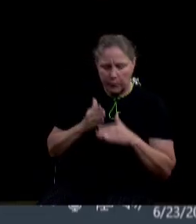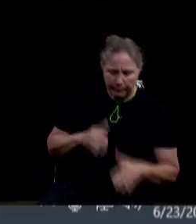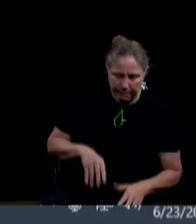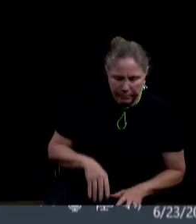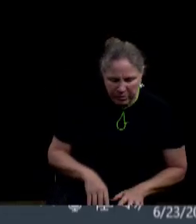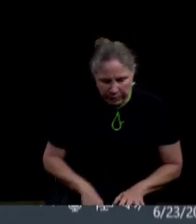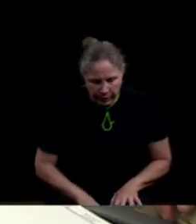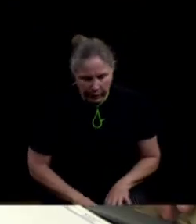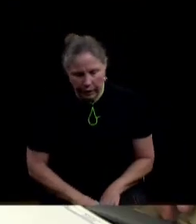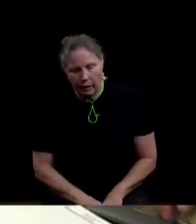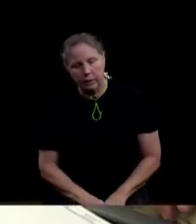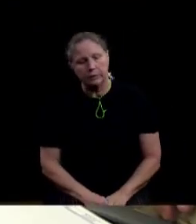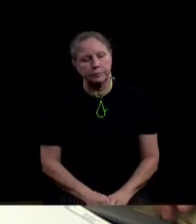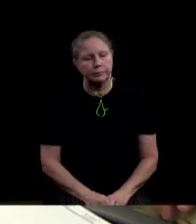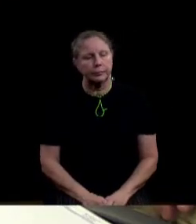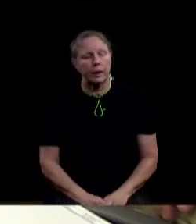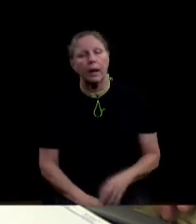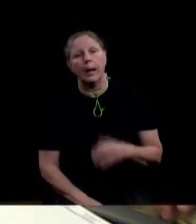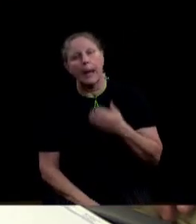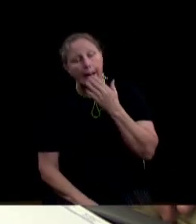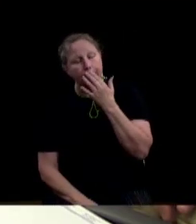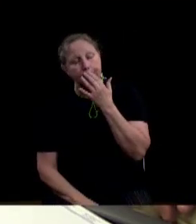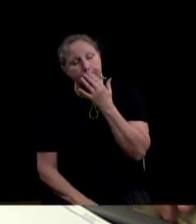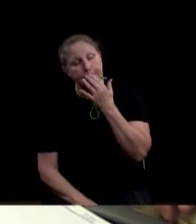I'd say one of the